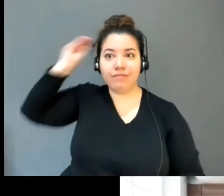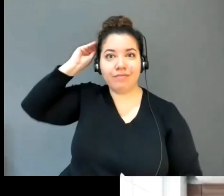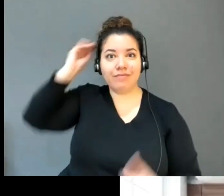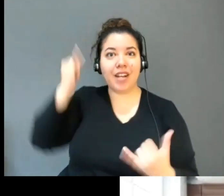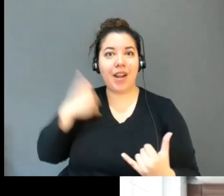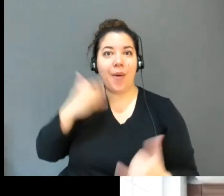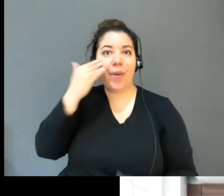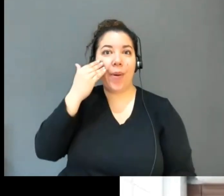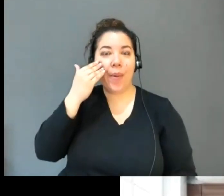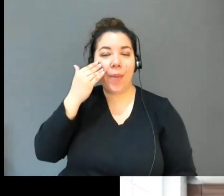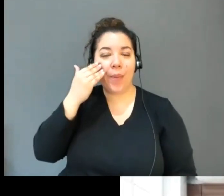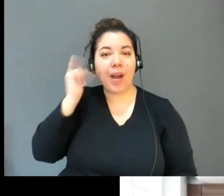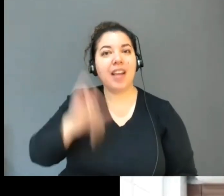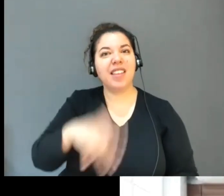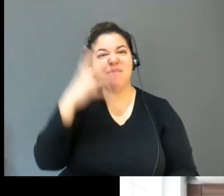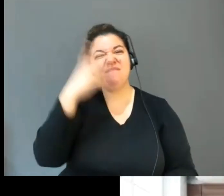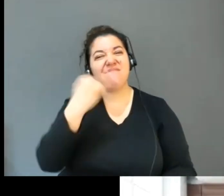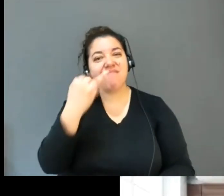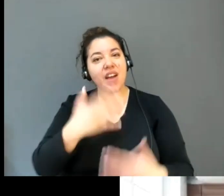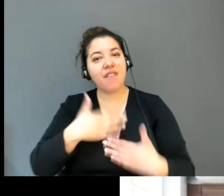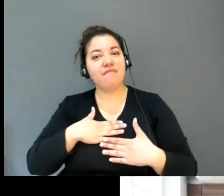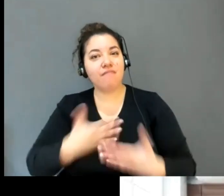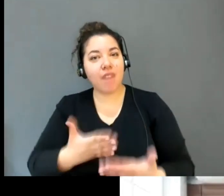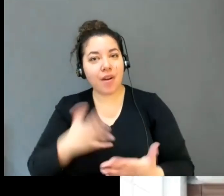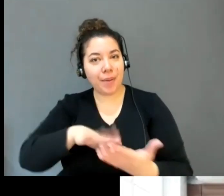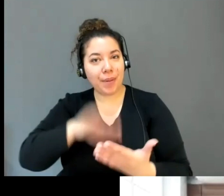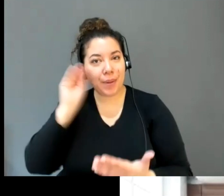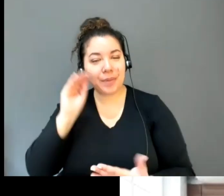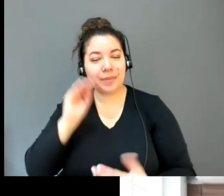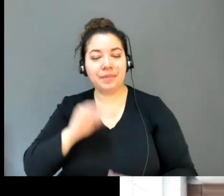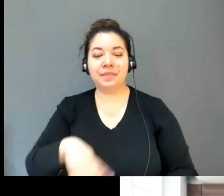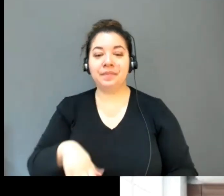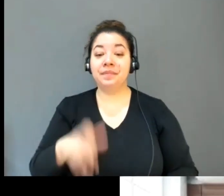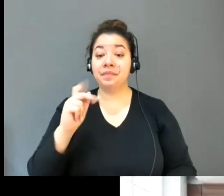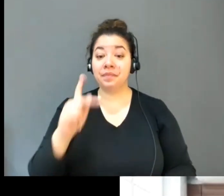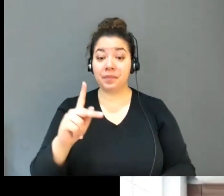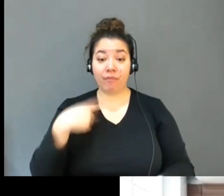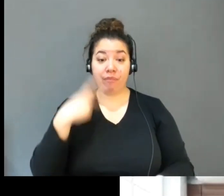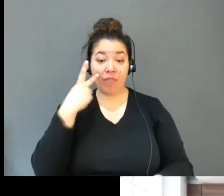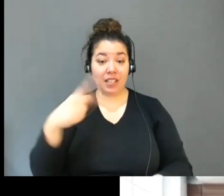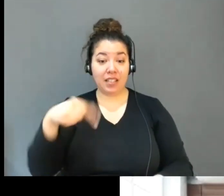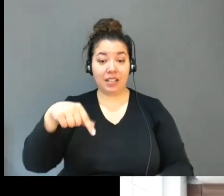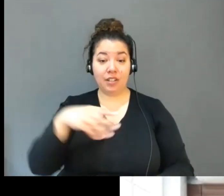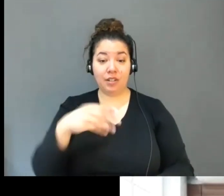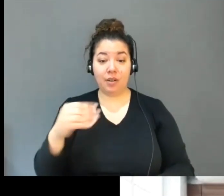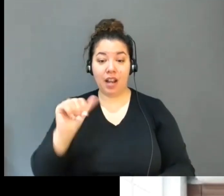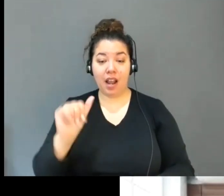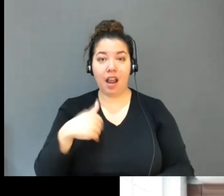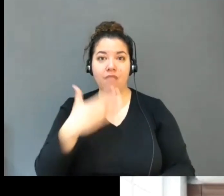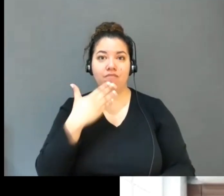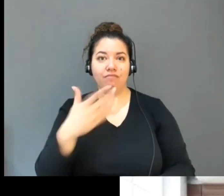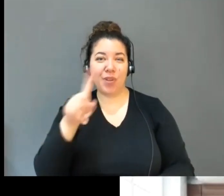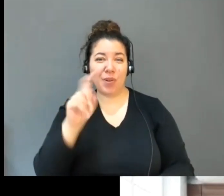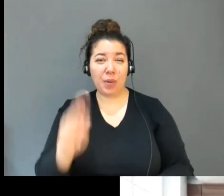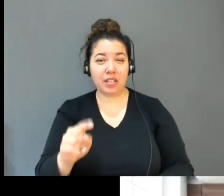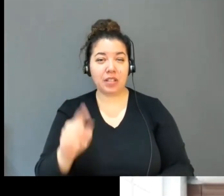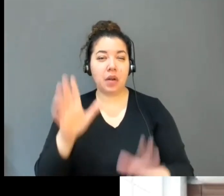about being open to learning. Okay, so we have some good questions already in our Q&A. A question from, I hope I'm saying the teacher name, Jessica